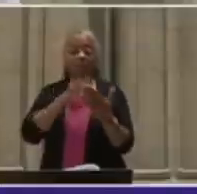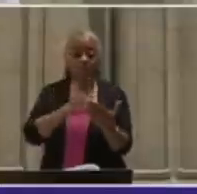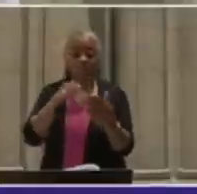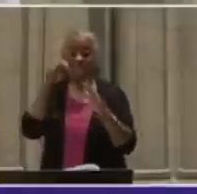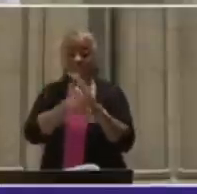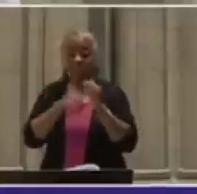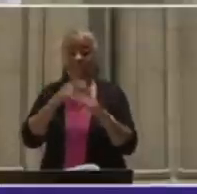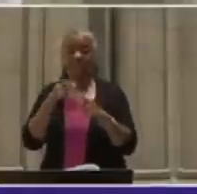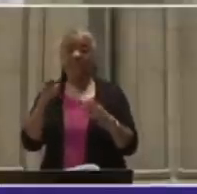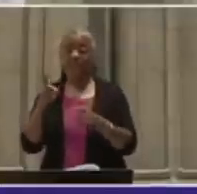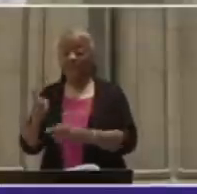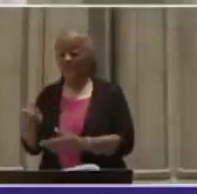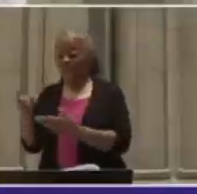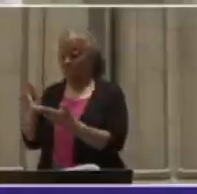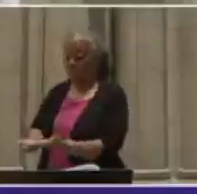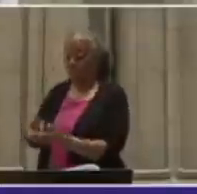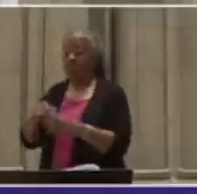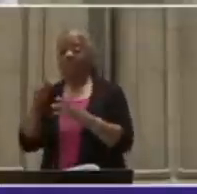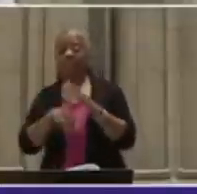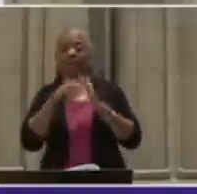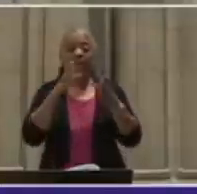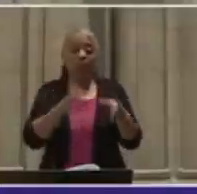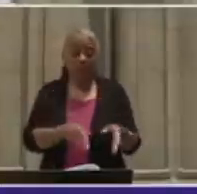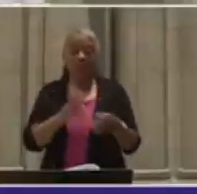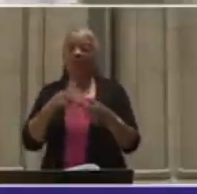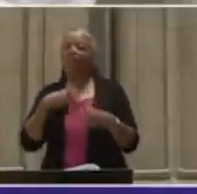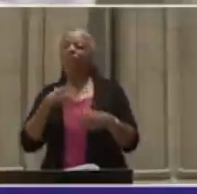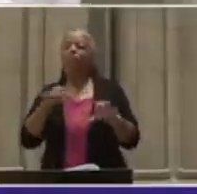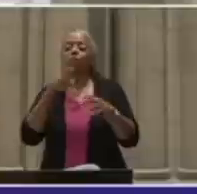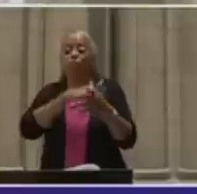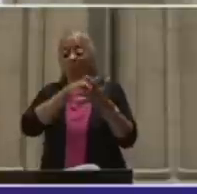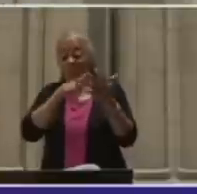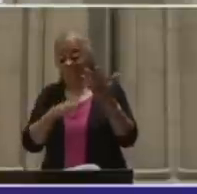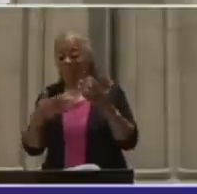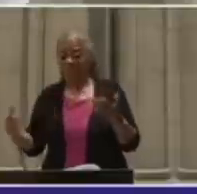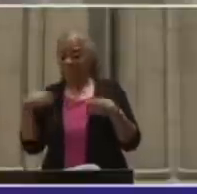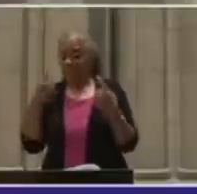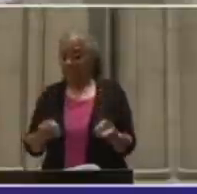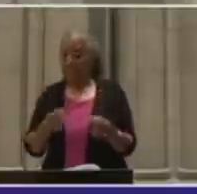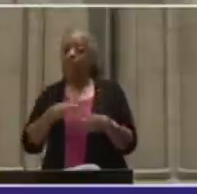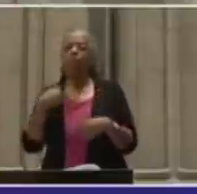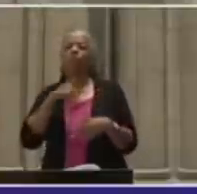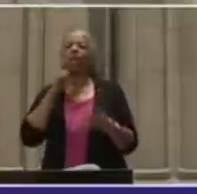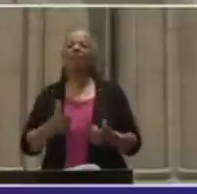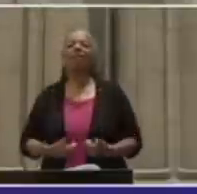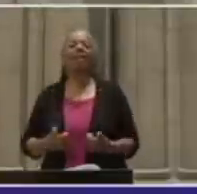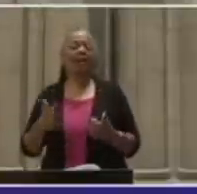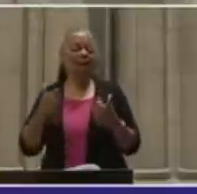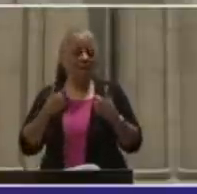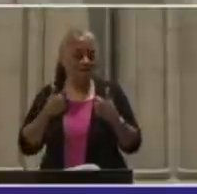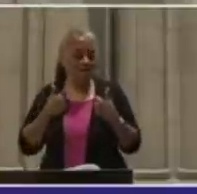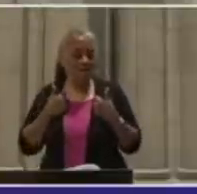the killing of a dog faster than we address the killing of a person. If we would do these things, we would have life.